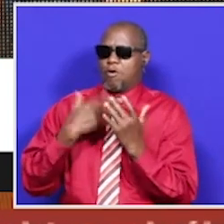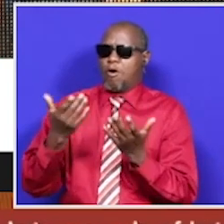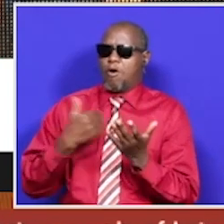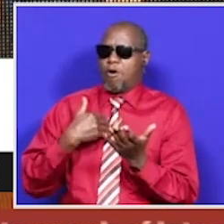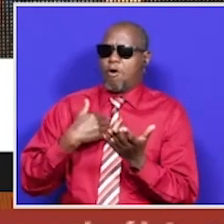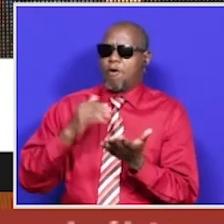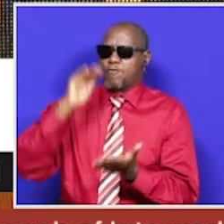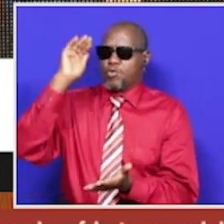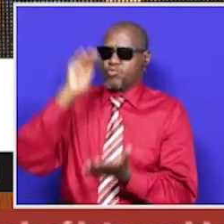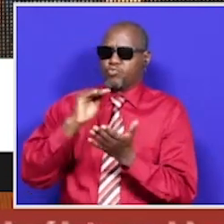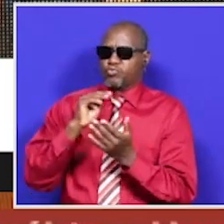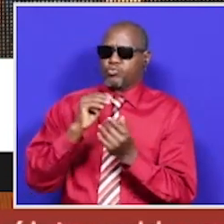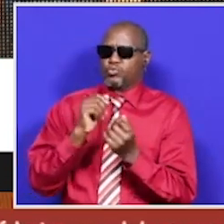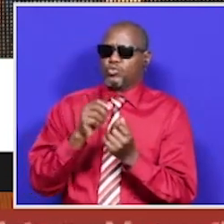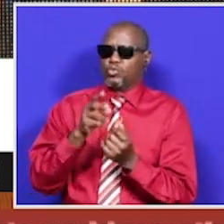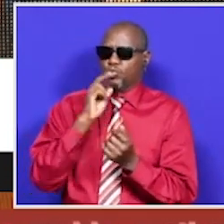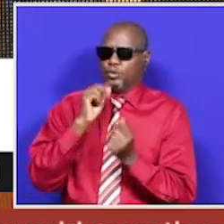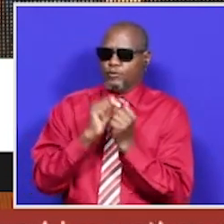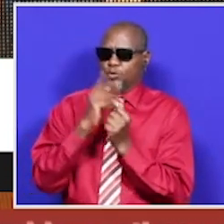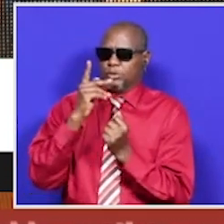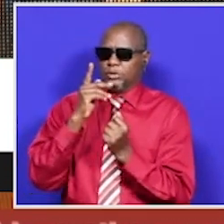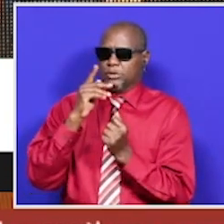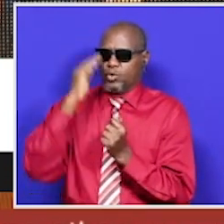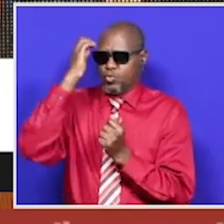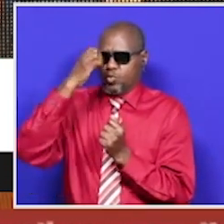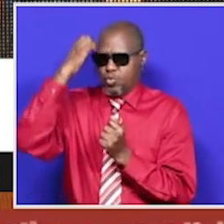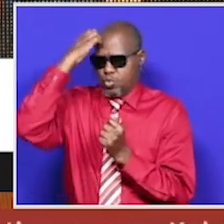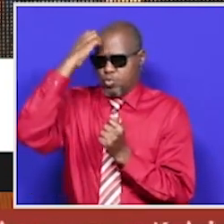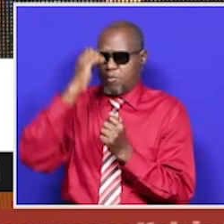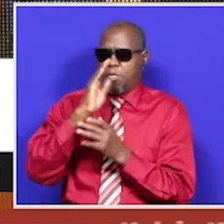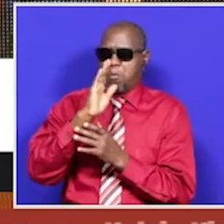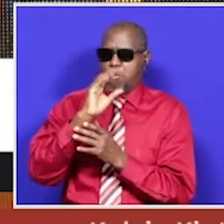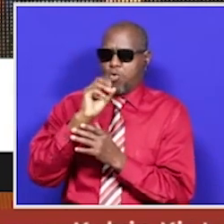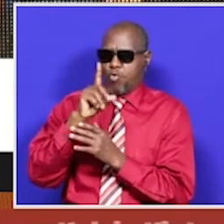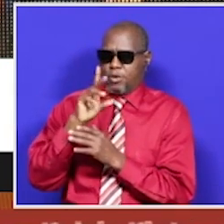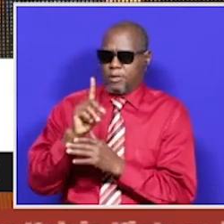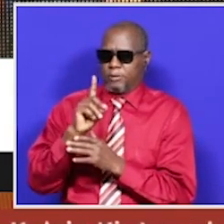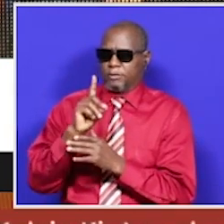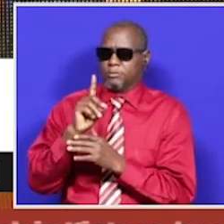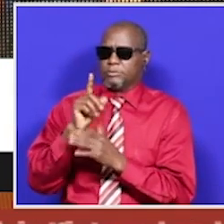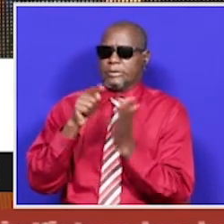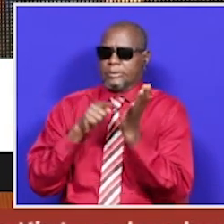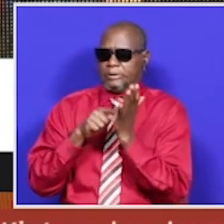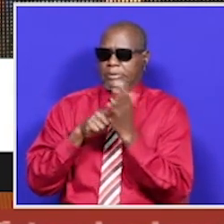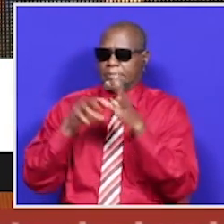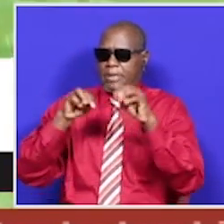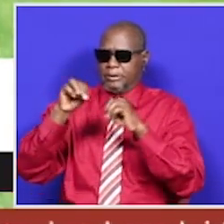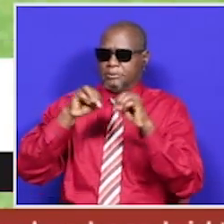its 2014 Eurobonds, demonstrating financial stability and prudent debt management practices.